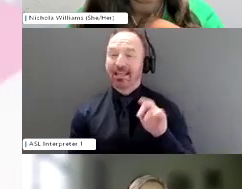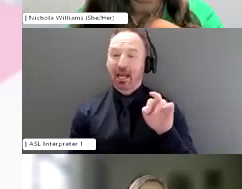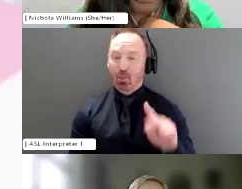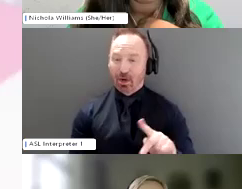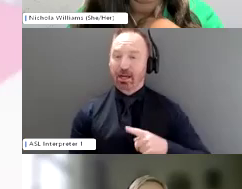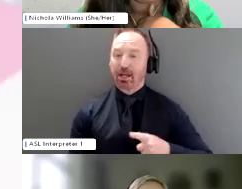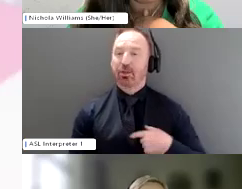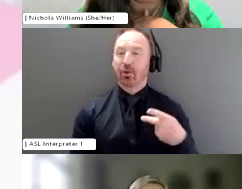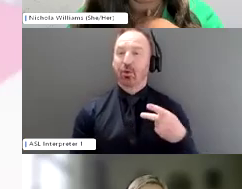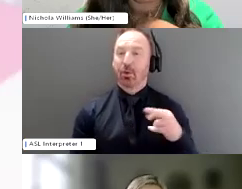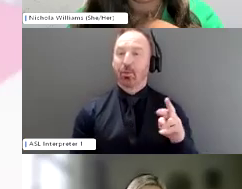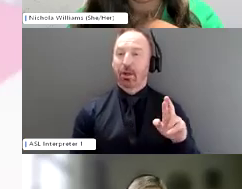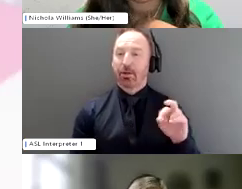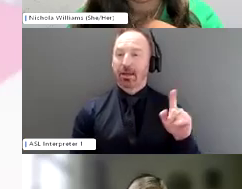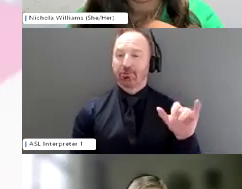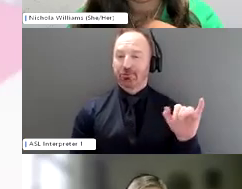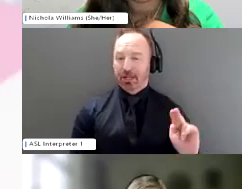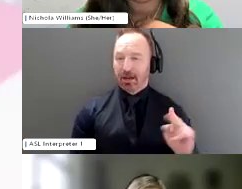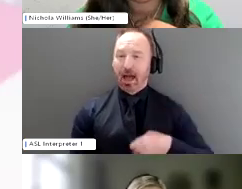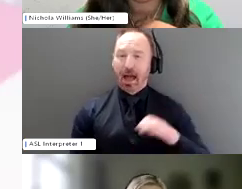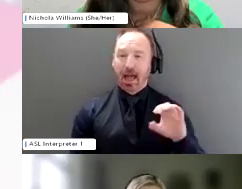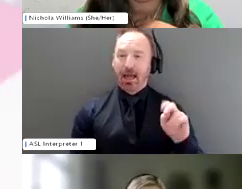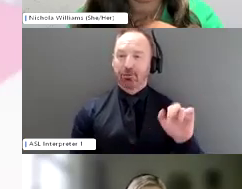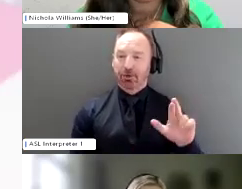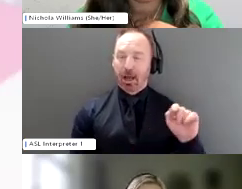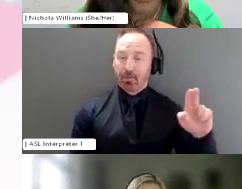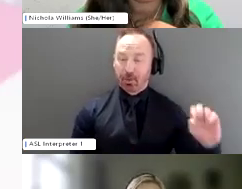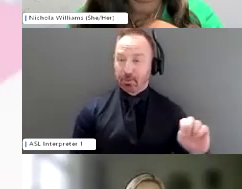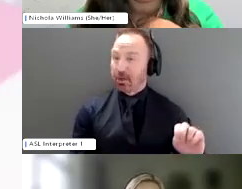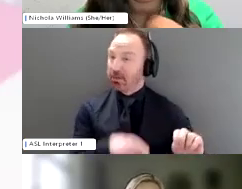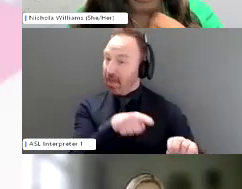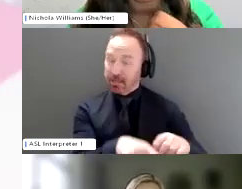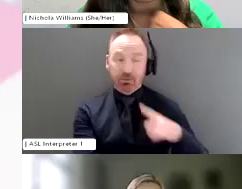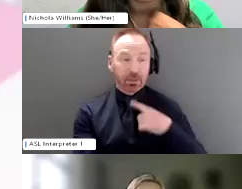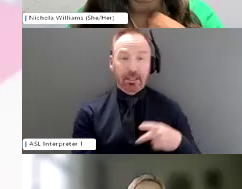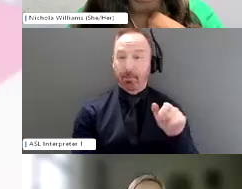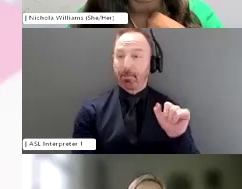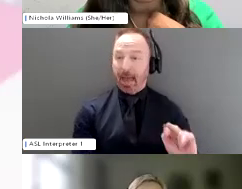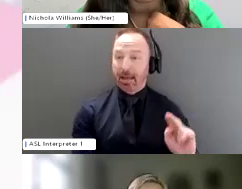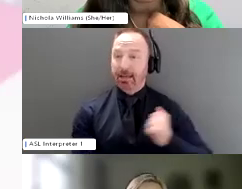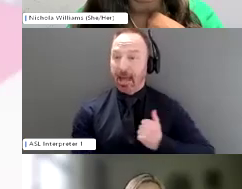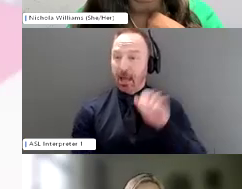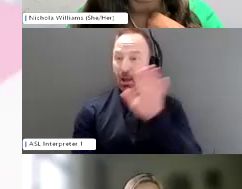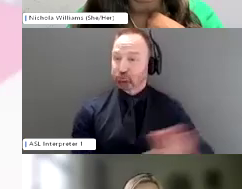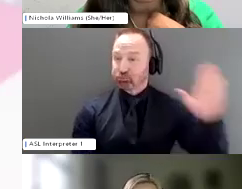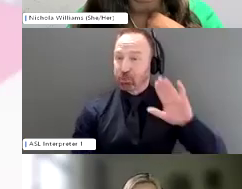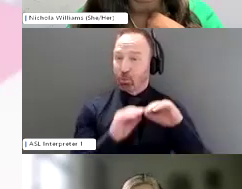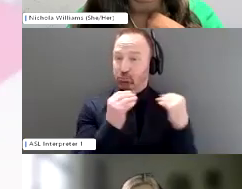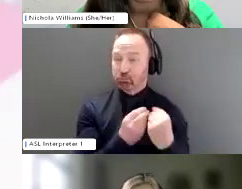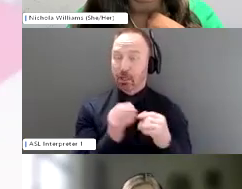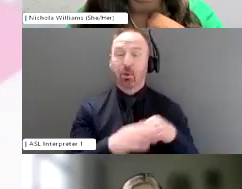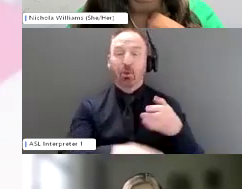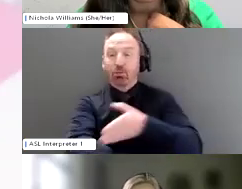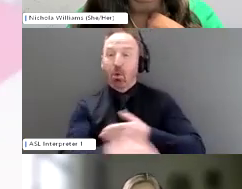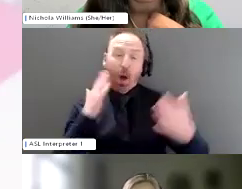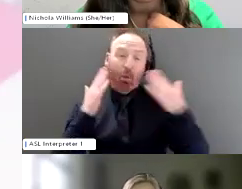Abuse. And CNPEA is a pan-Canadian organization, and our work is really to improve awareness, support, and